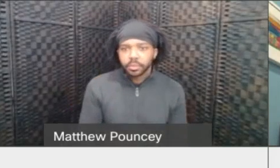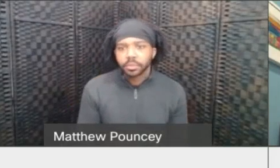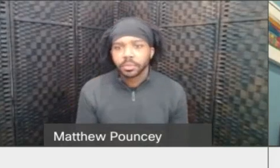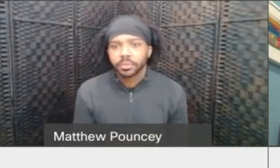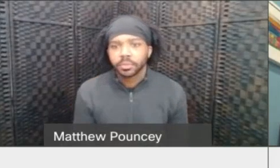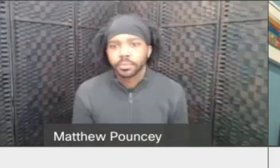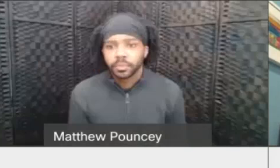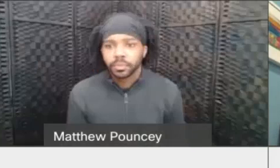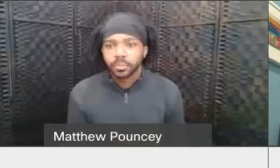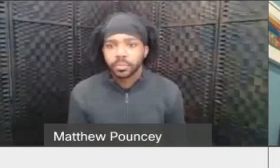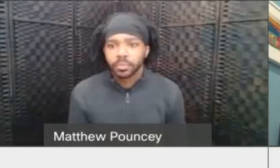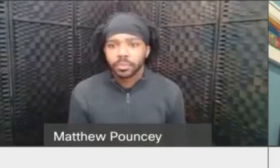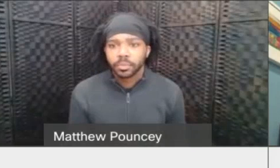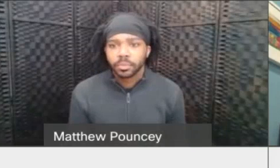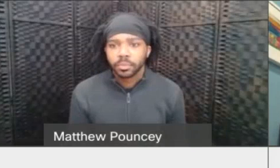that issue.